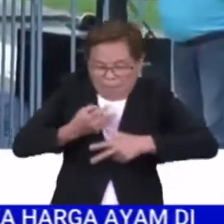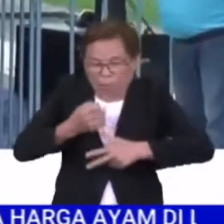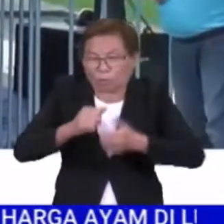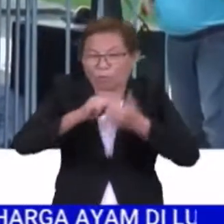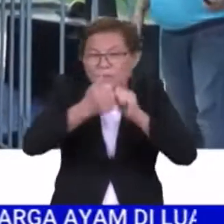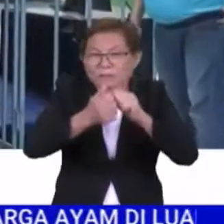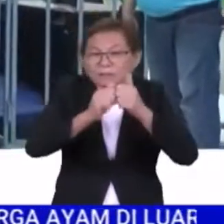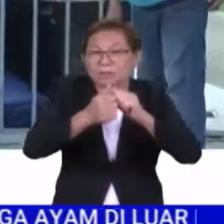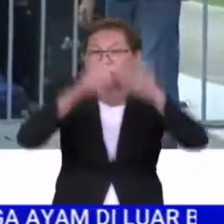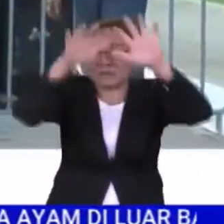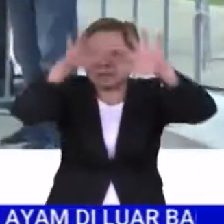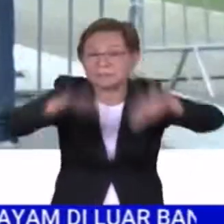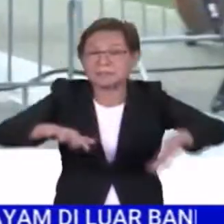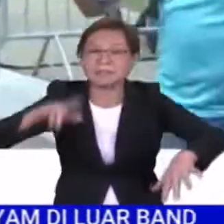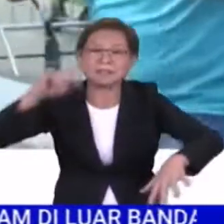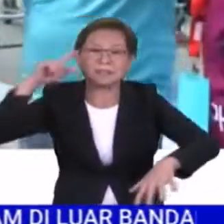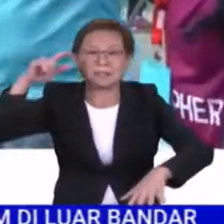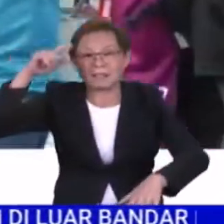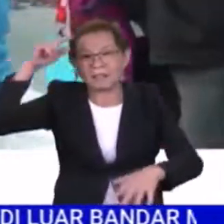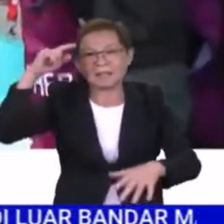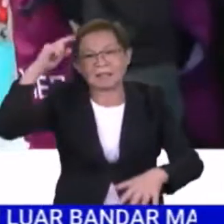SEA Kemboja tahun hadapan.